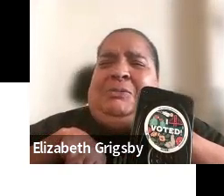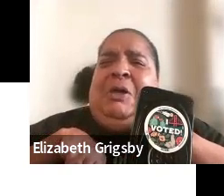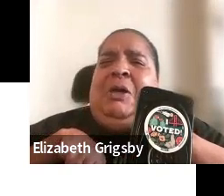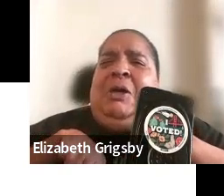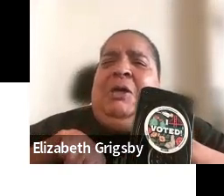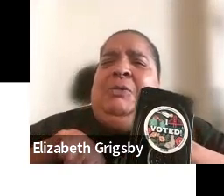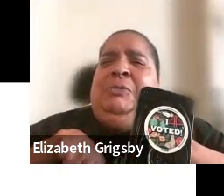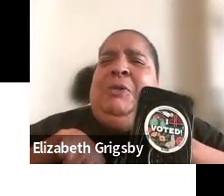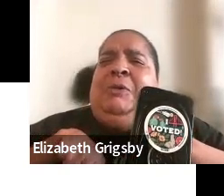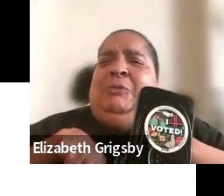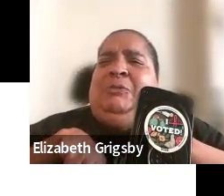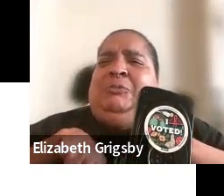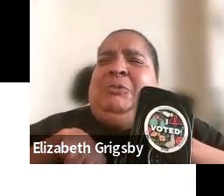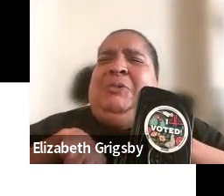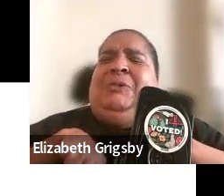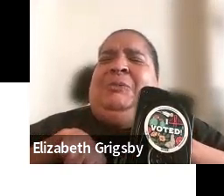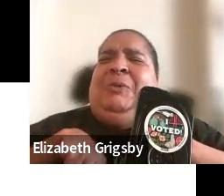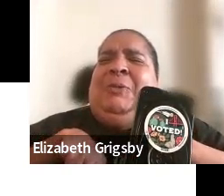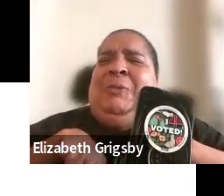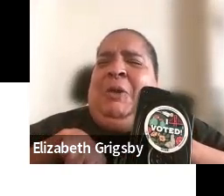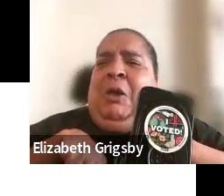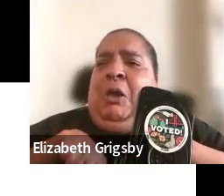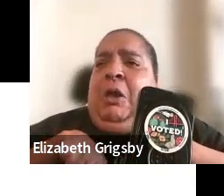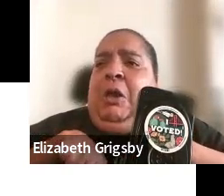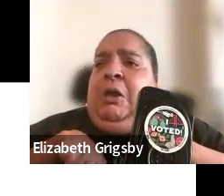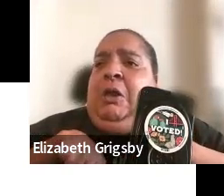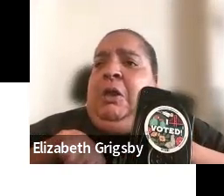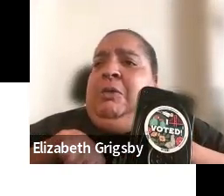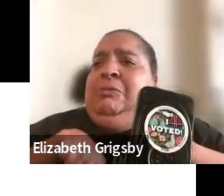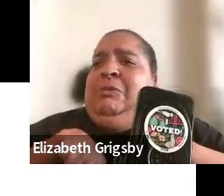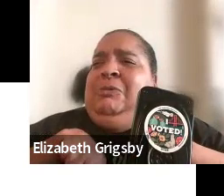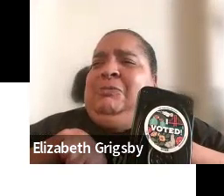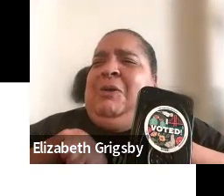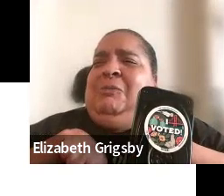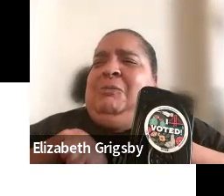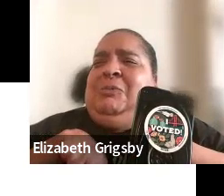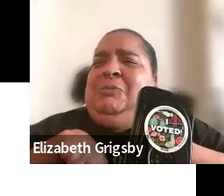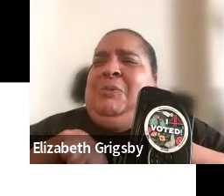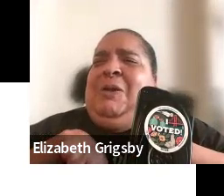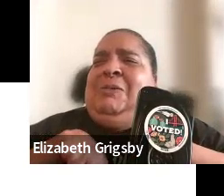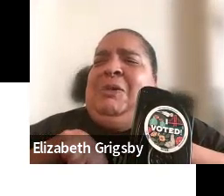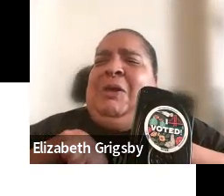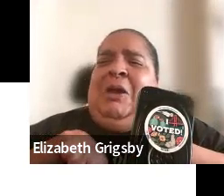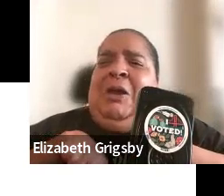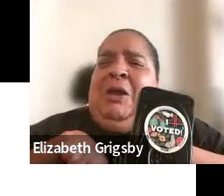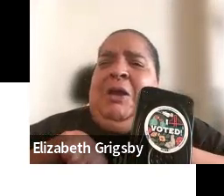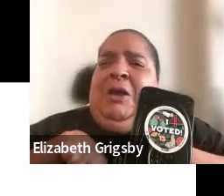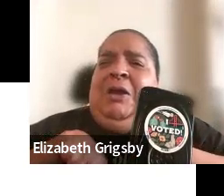that they were treated with the same respect